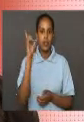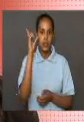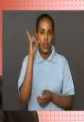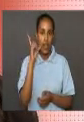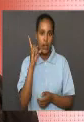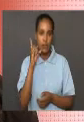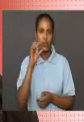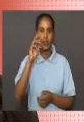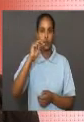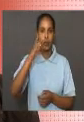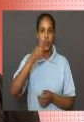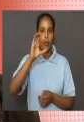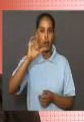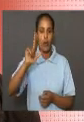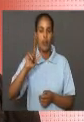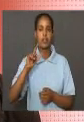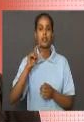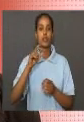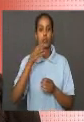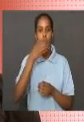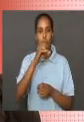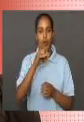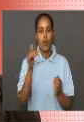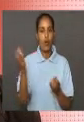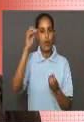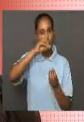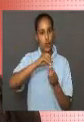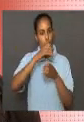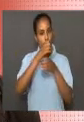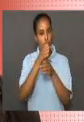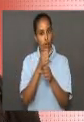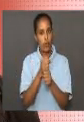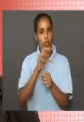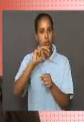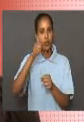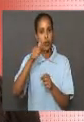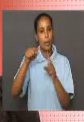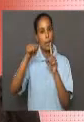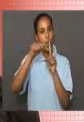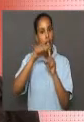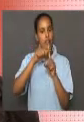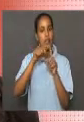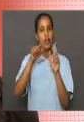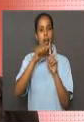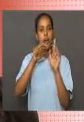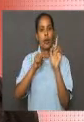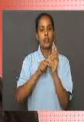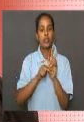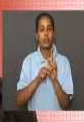Dilute sodium chloride solution also contains sodium plus ions,